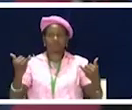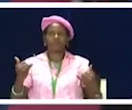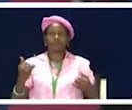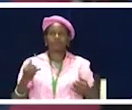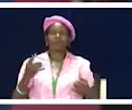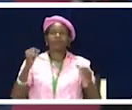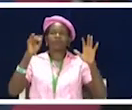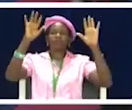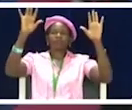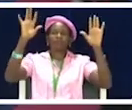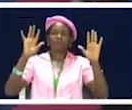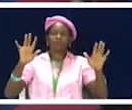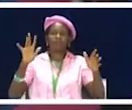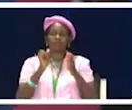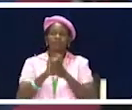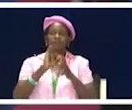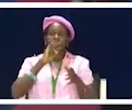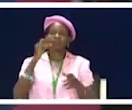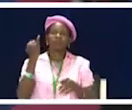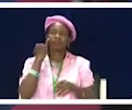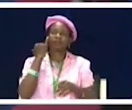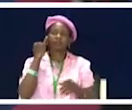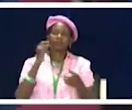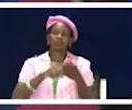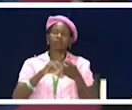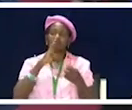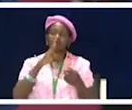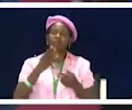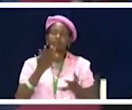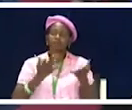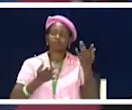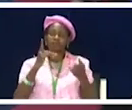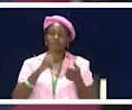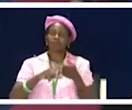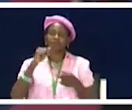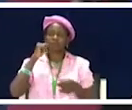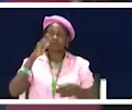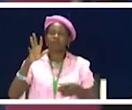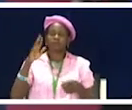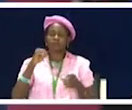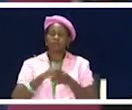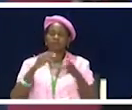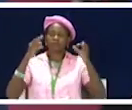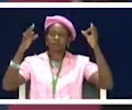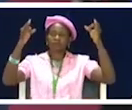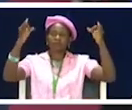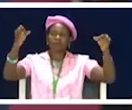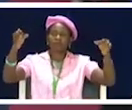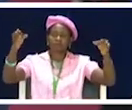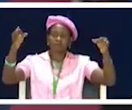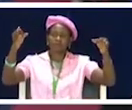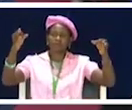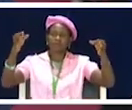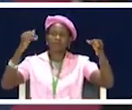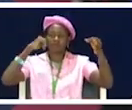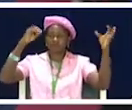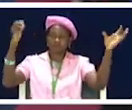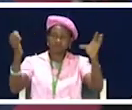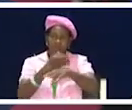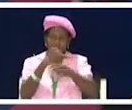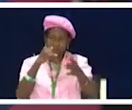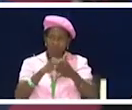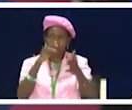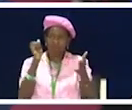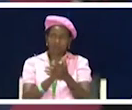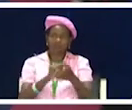The miracles that were supposed to be available to the woman in the future, she got it that